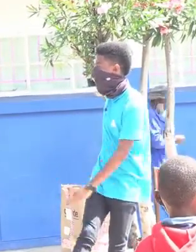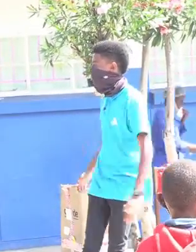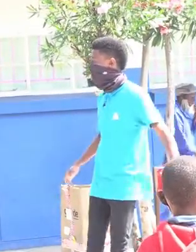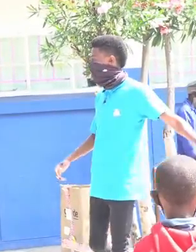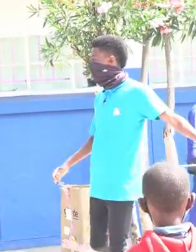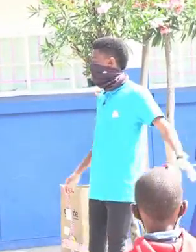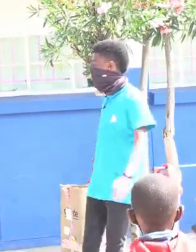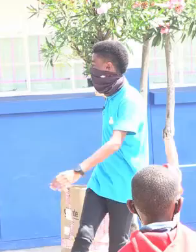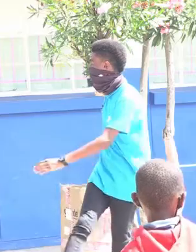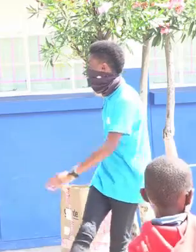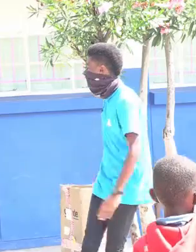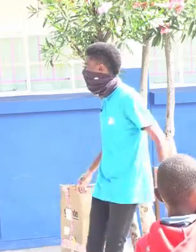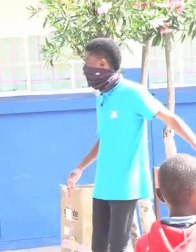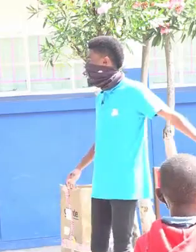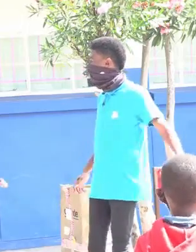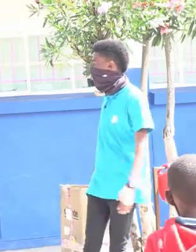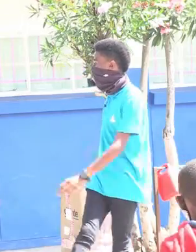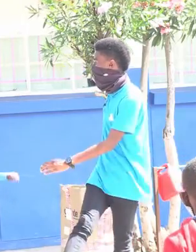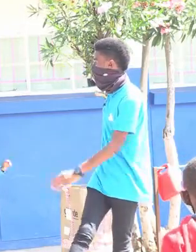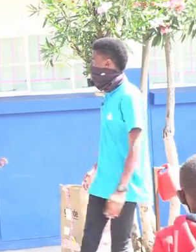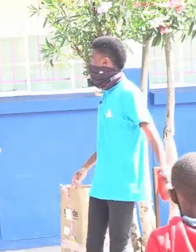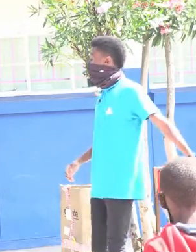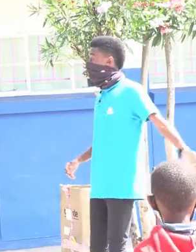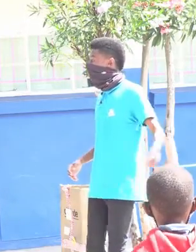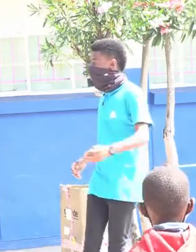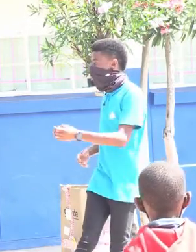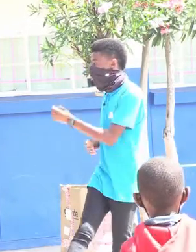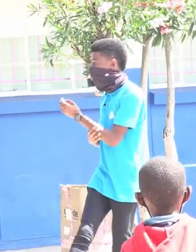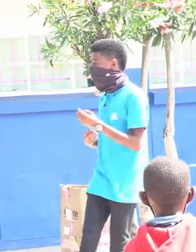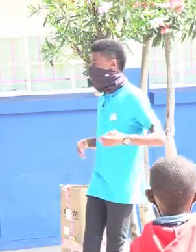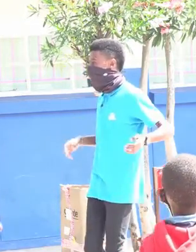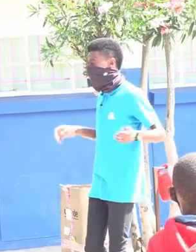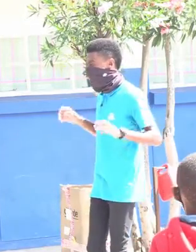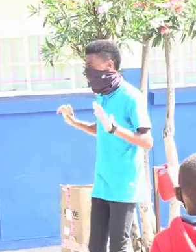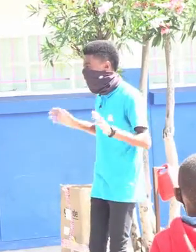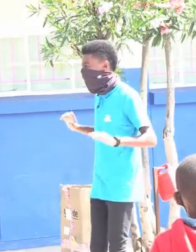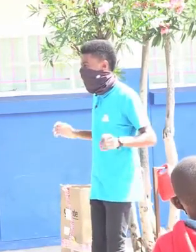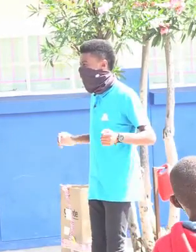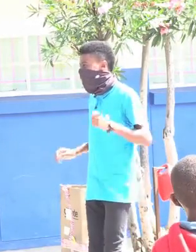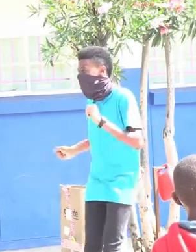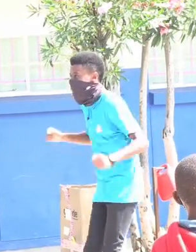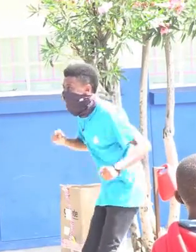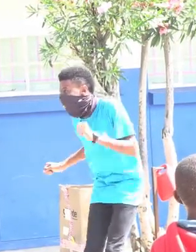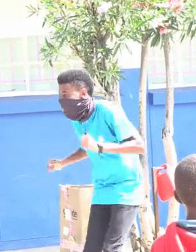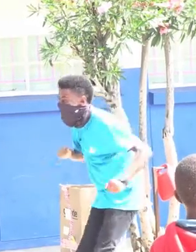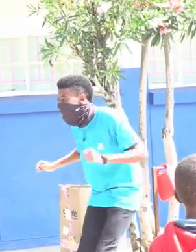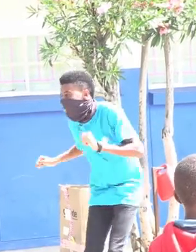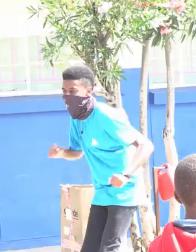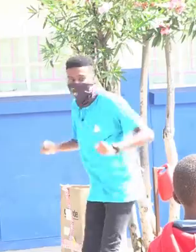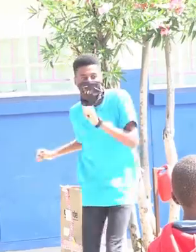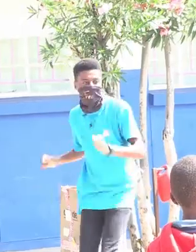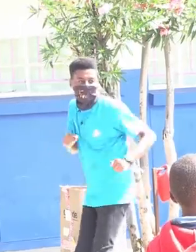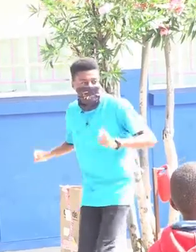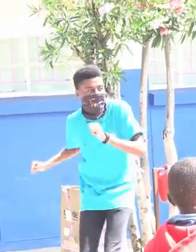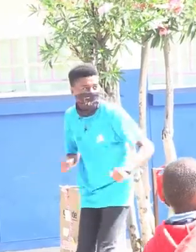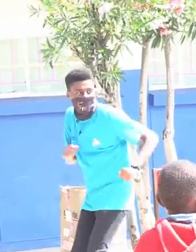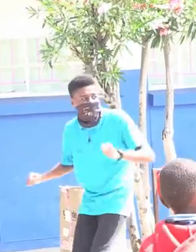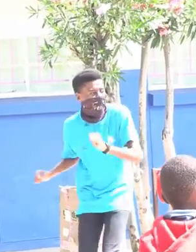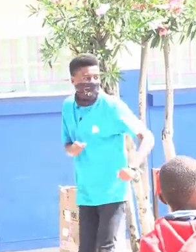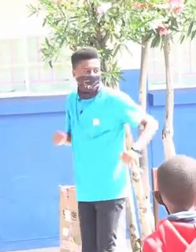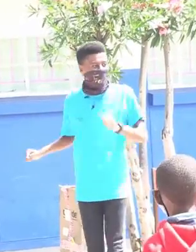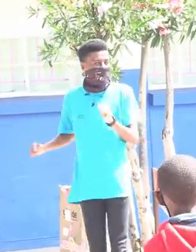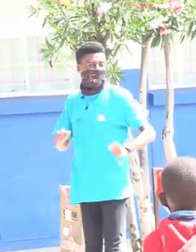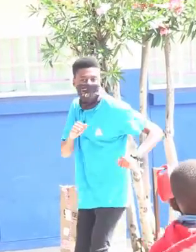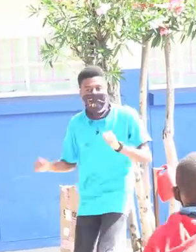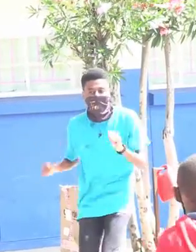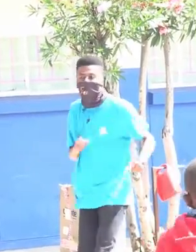I kick, I kick. Kick like I kick. I kick, I kick. Okay, for the last one, we're gonna shake really, really fast. Shake like I shake. I shake, I shake. Shake